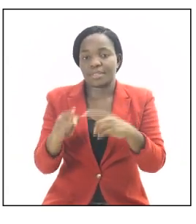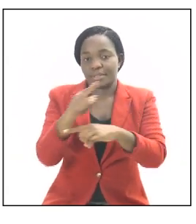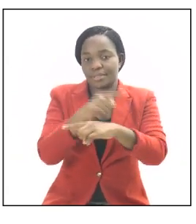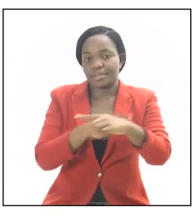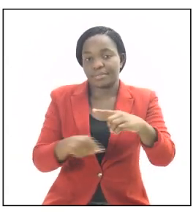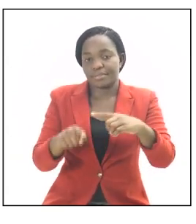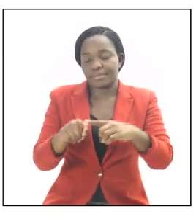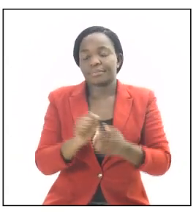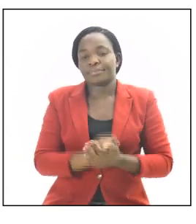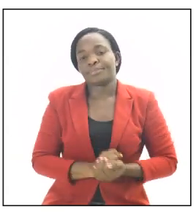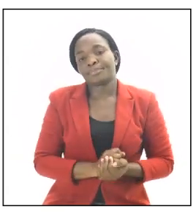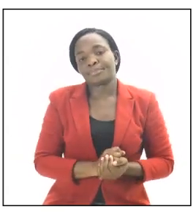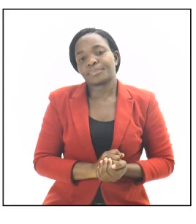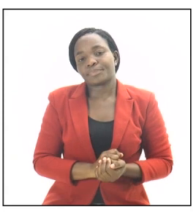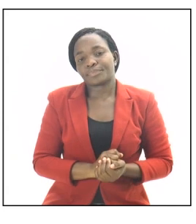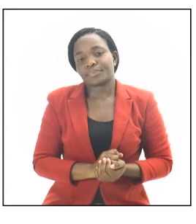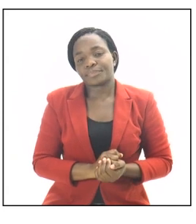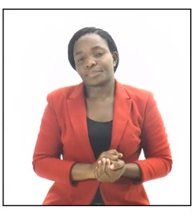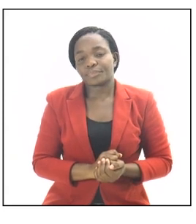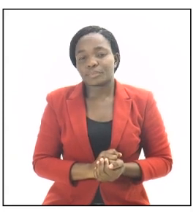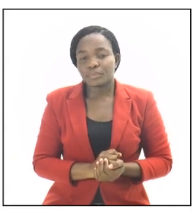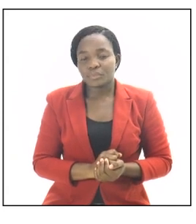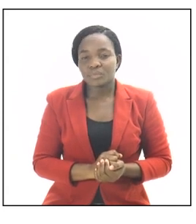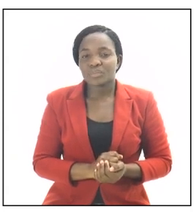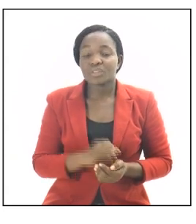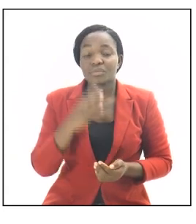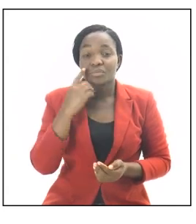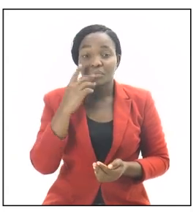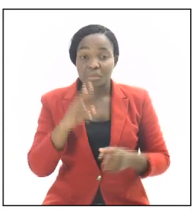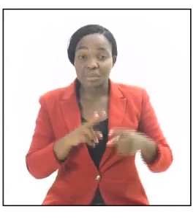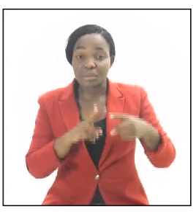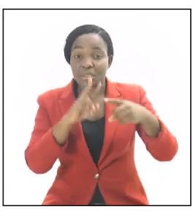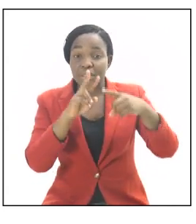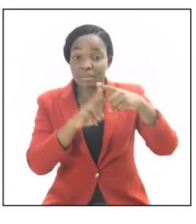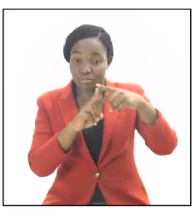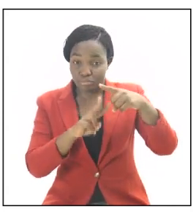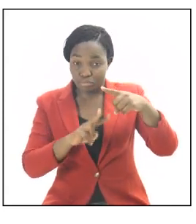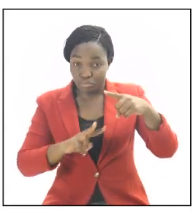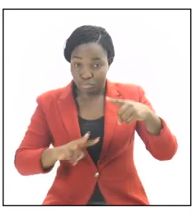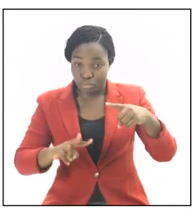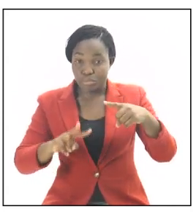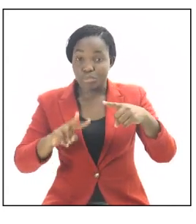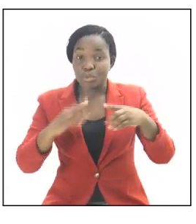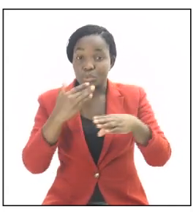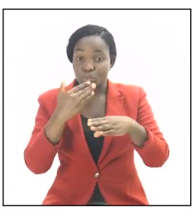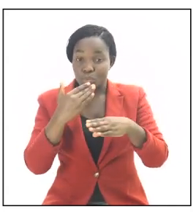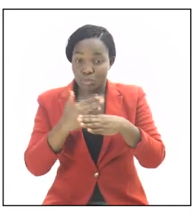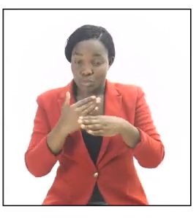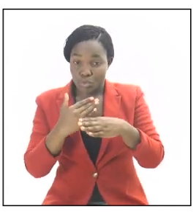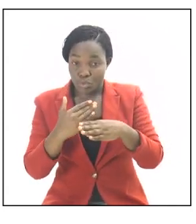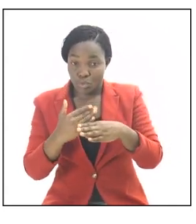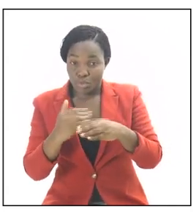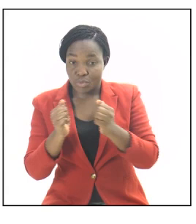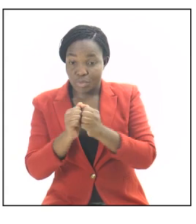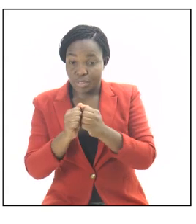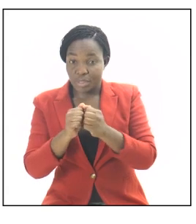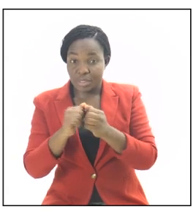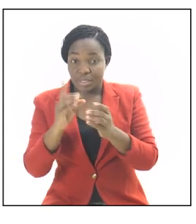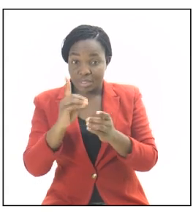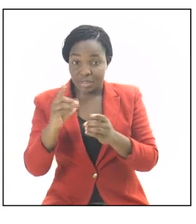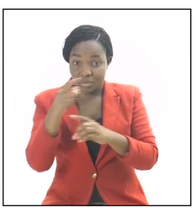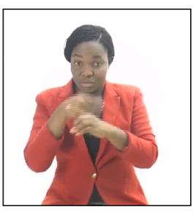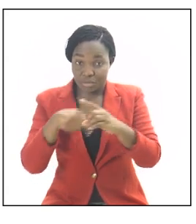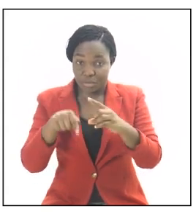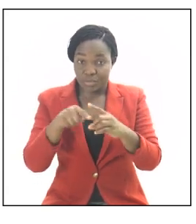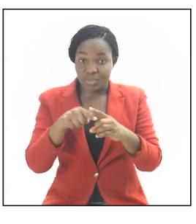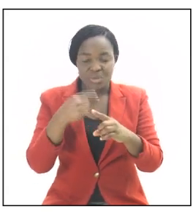the circumference by the diameter of any circle, you will get an answer something like 3.14